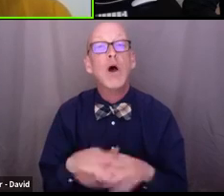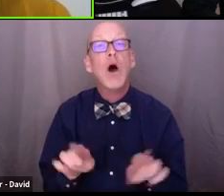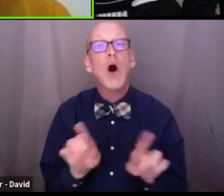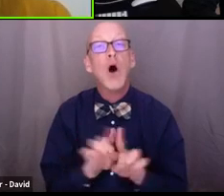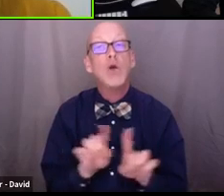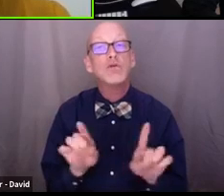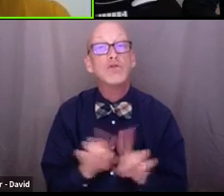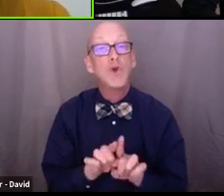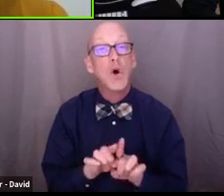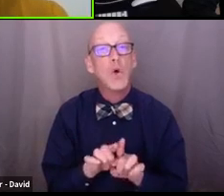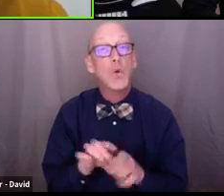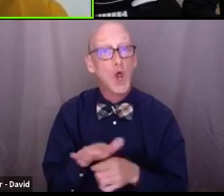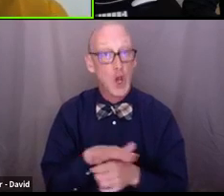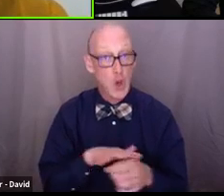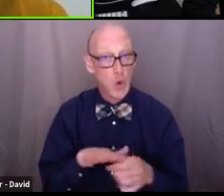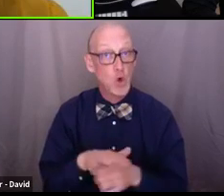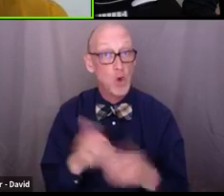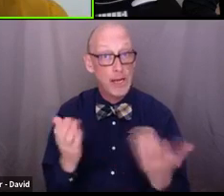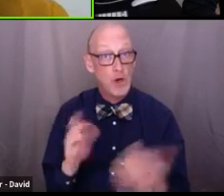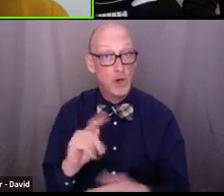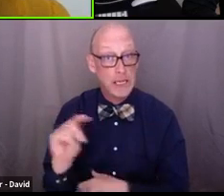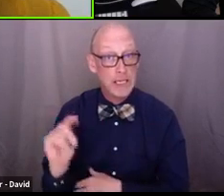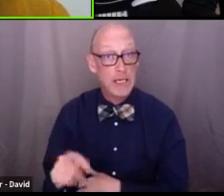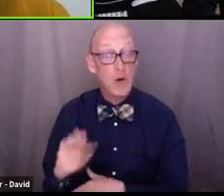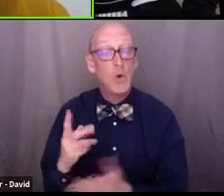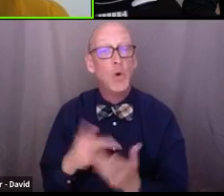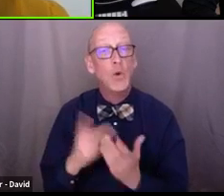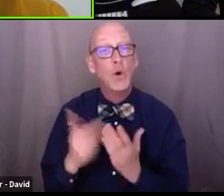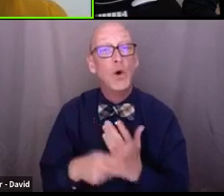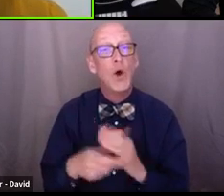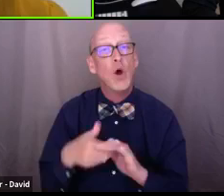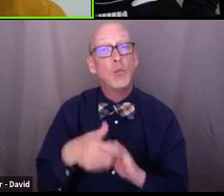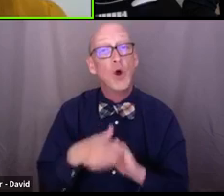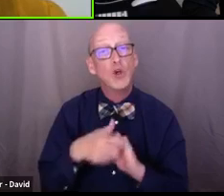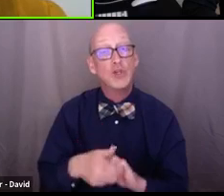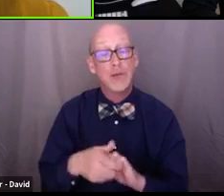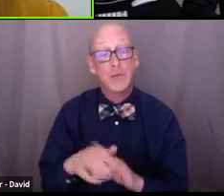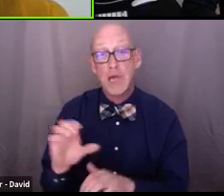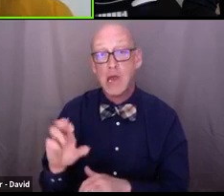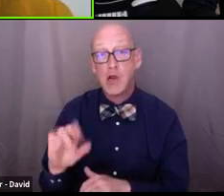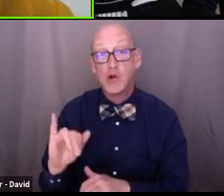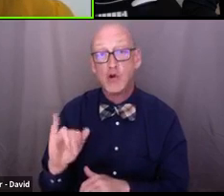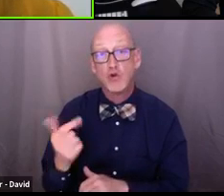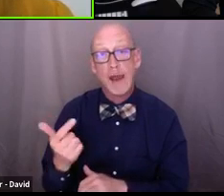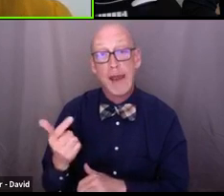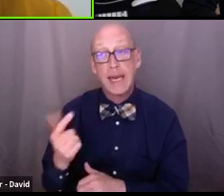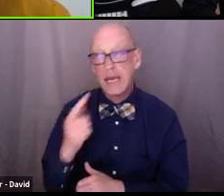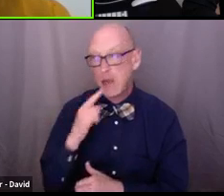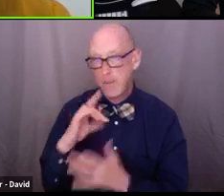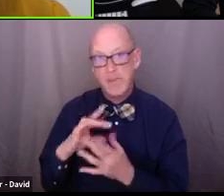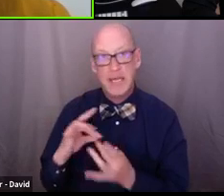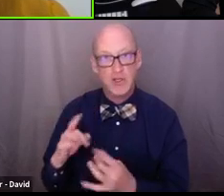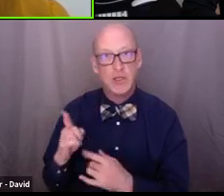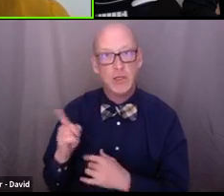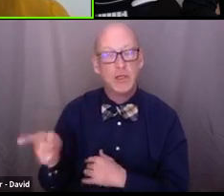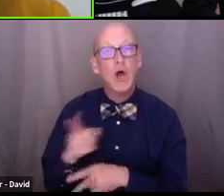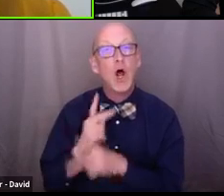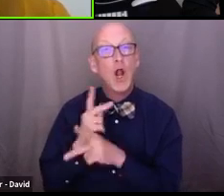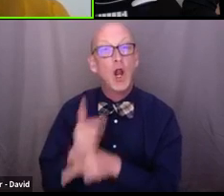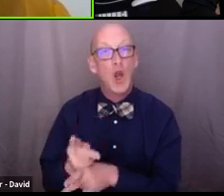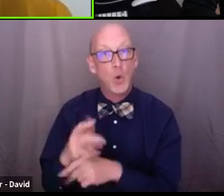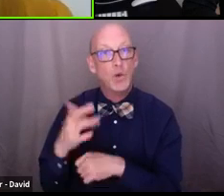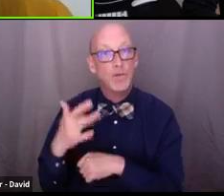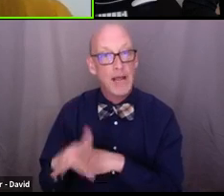Also here locally, we have programs through the partnerships that Craig just mentioned. They have loans